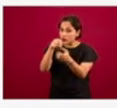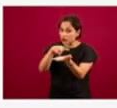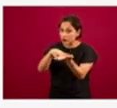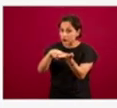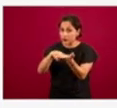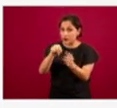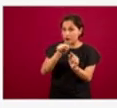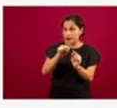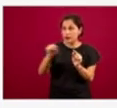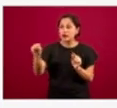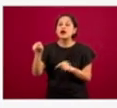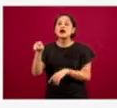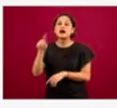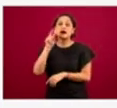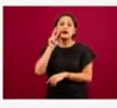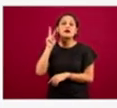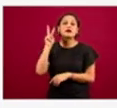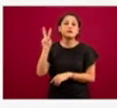and the green line